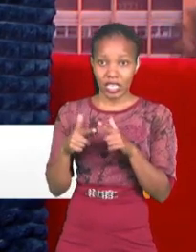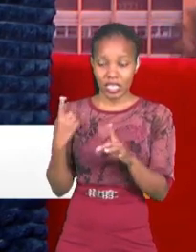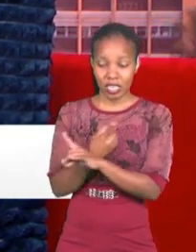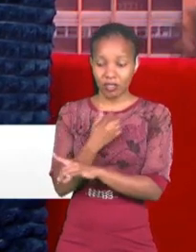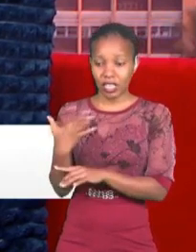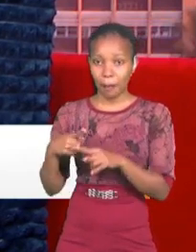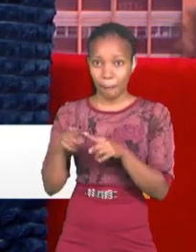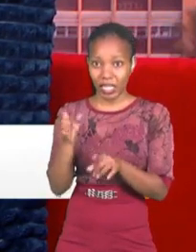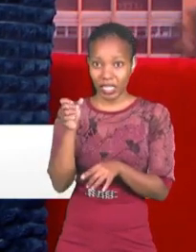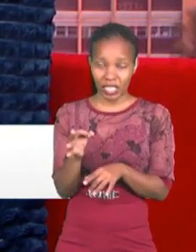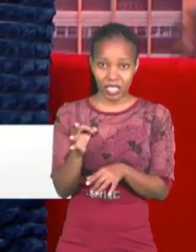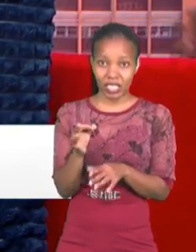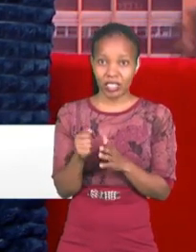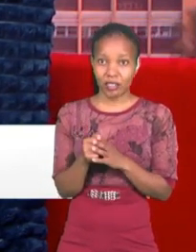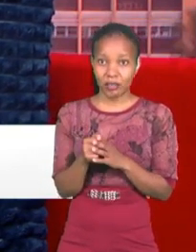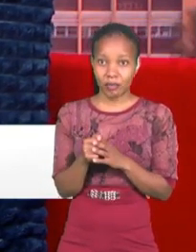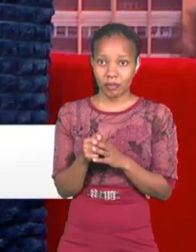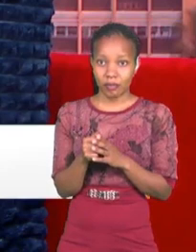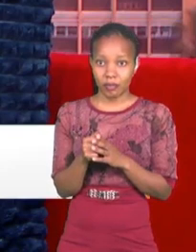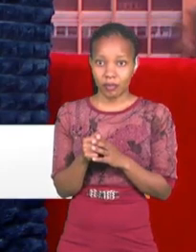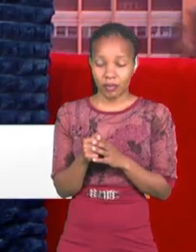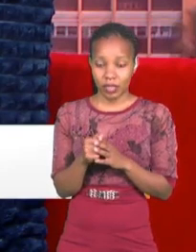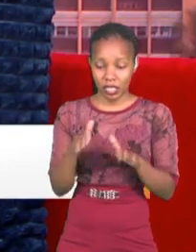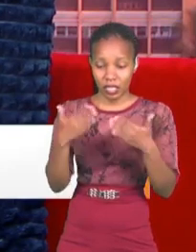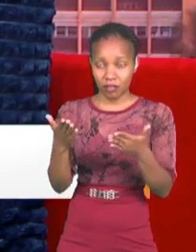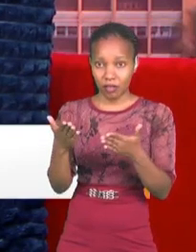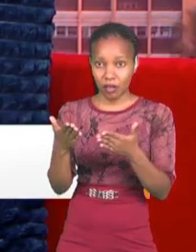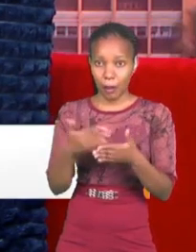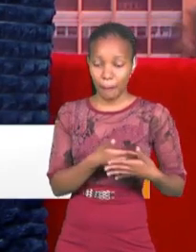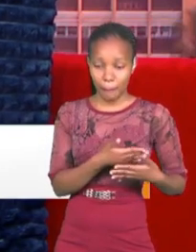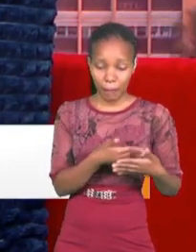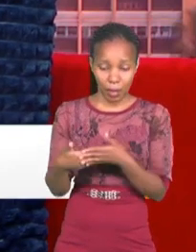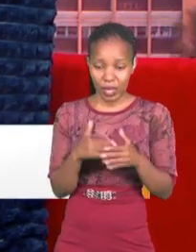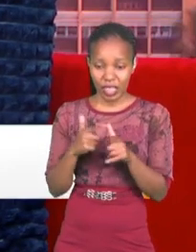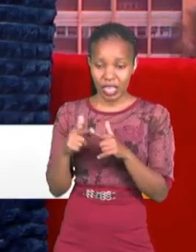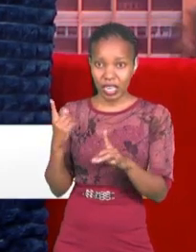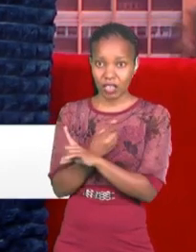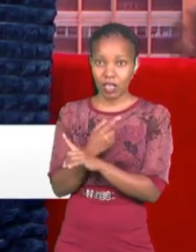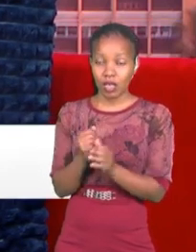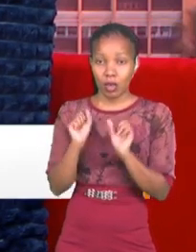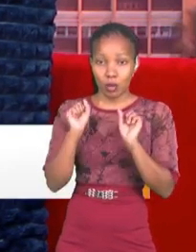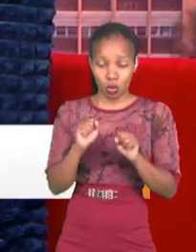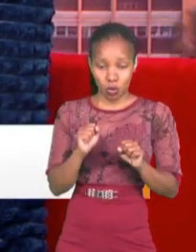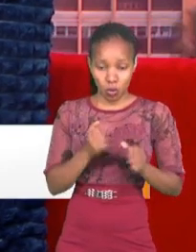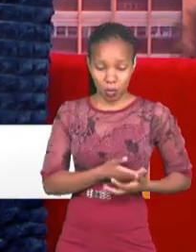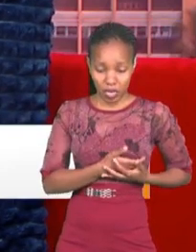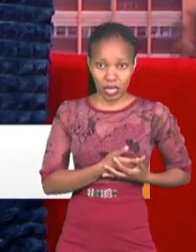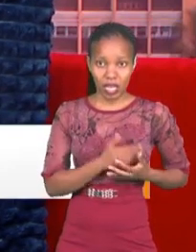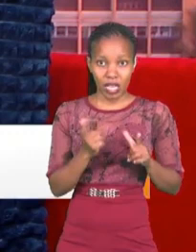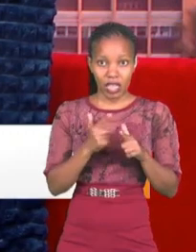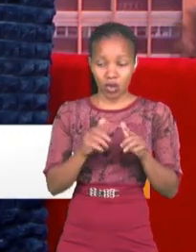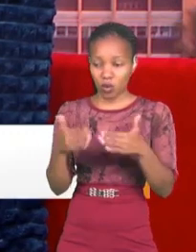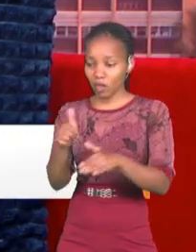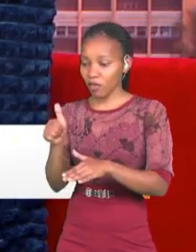Okay. But if she express the milk and give to the baby, mm-hmm. it's a different. So we can express the milk from the other mother and give to the other